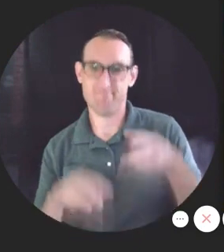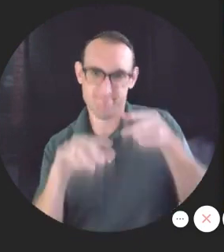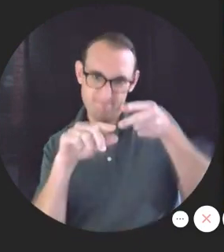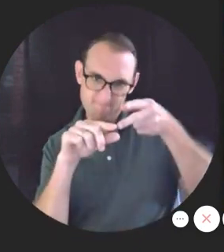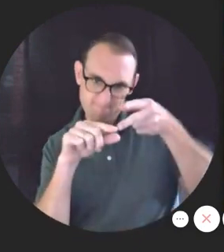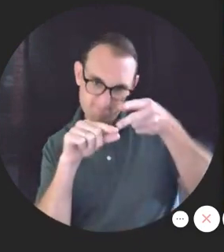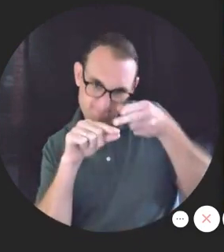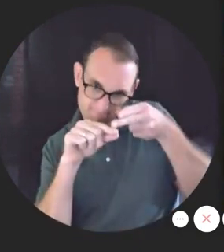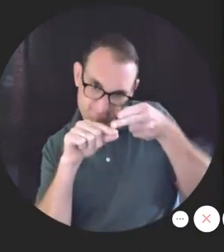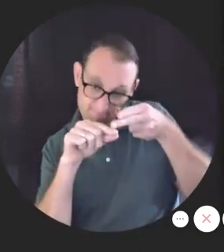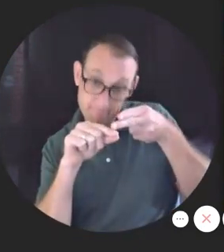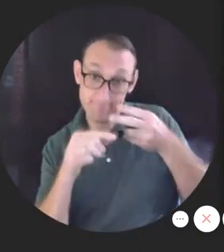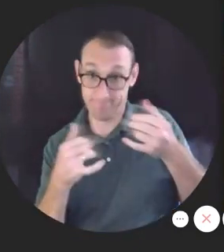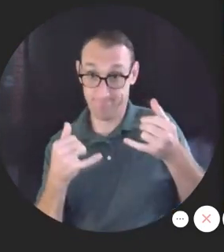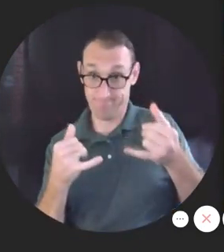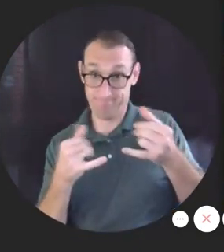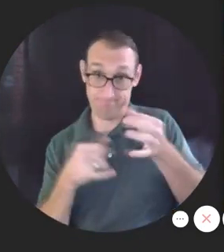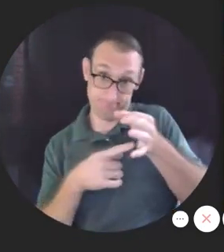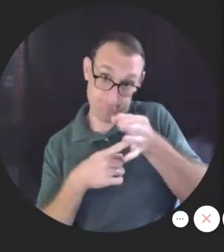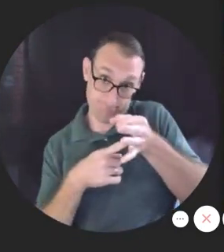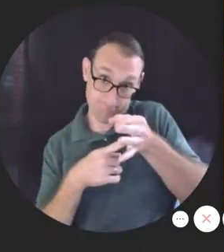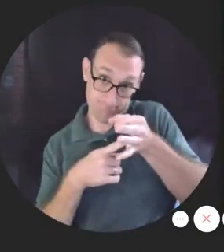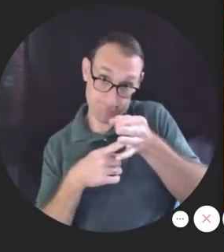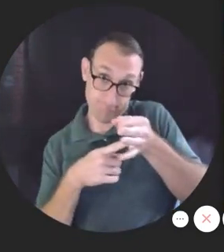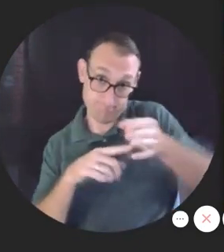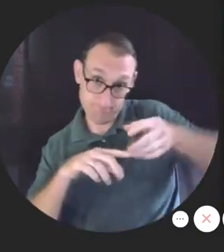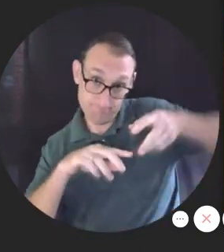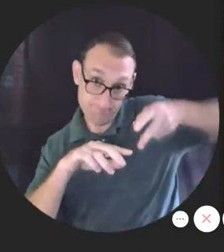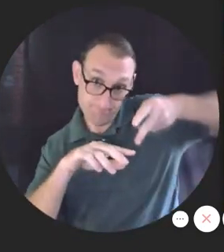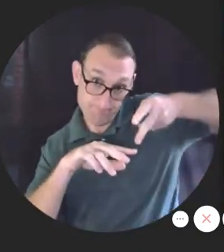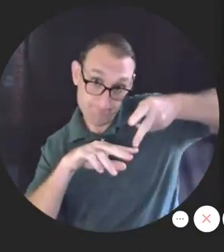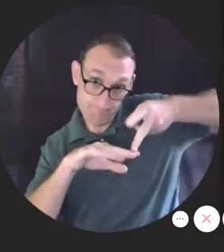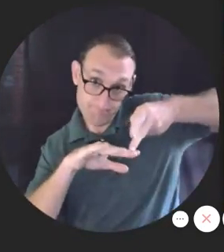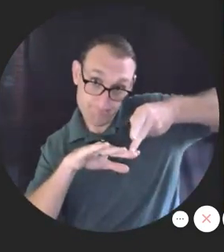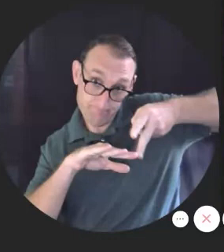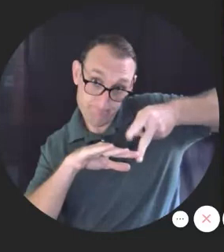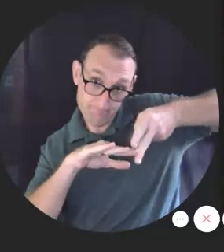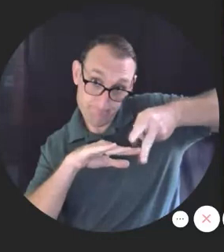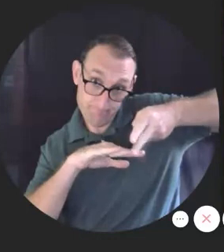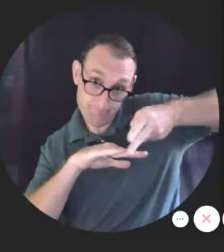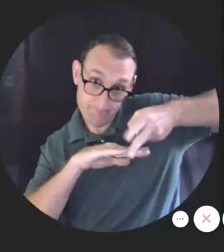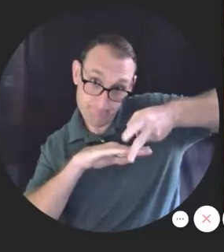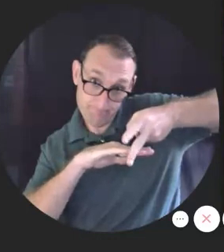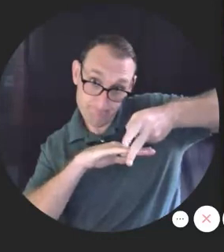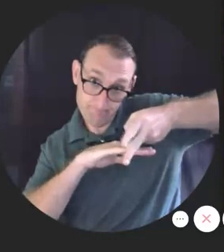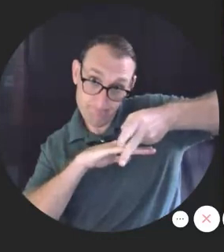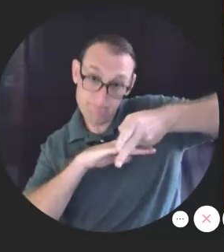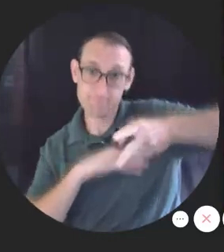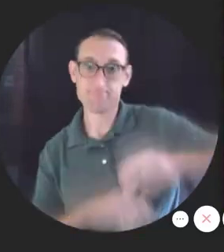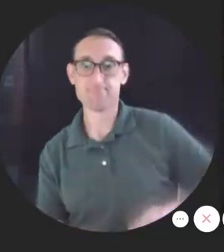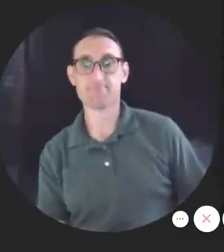a little hole in the cup. I can stick my scissors inside and I can cut all the way around.